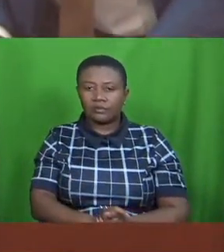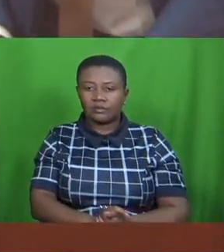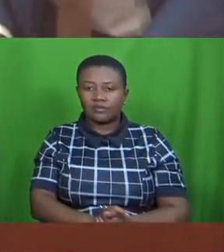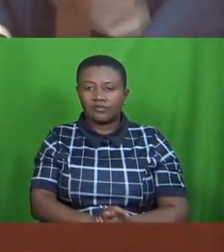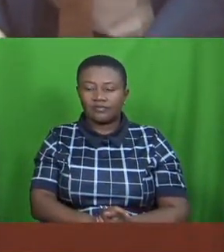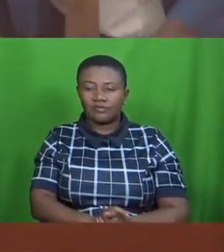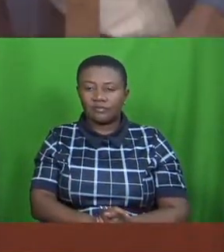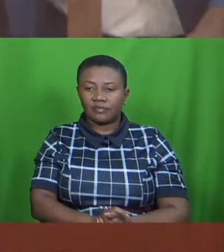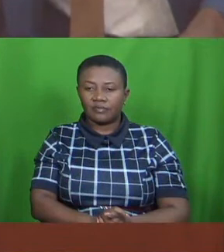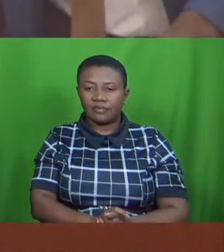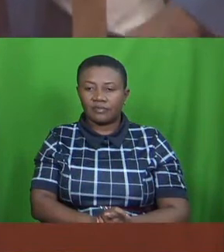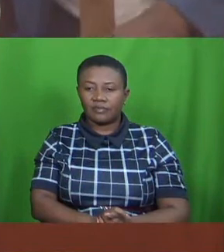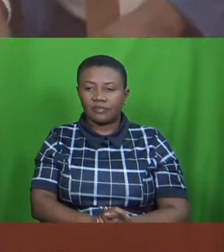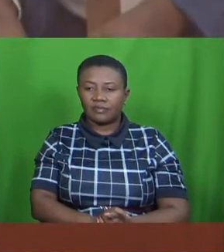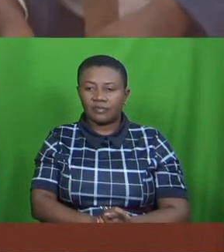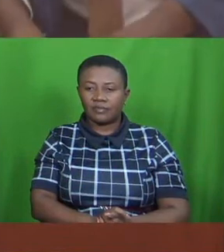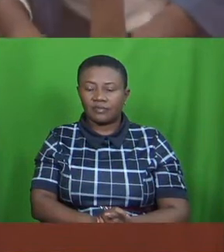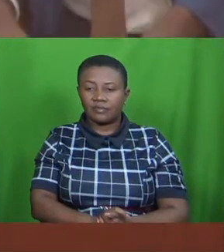Yes.